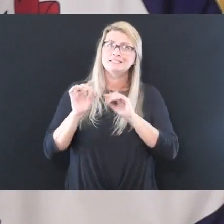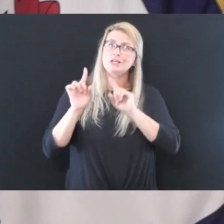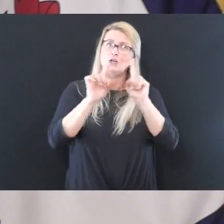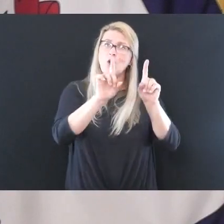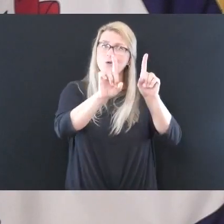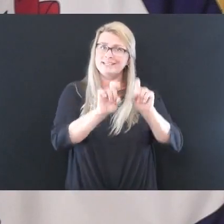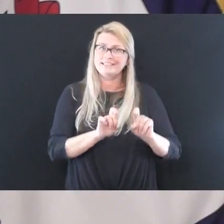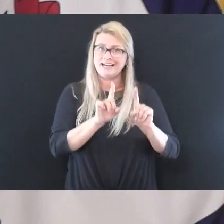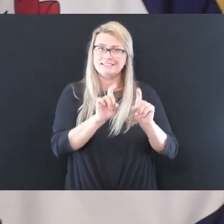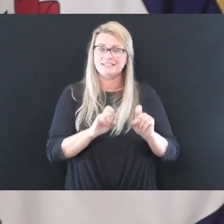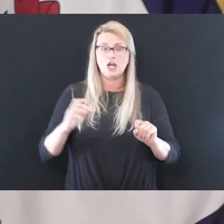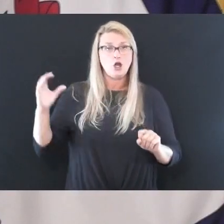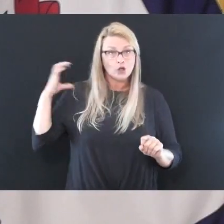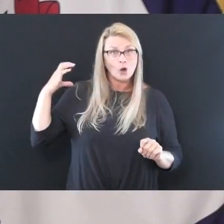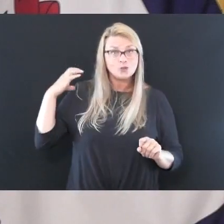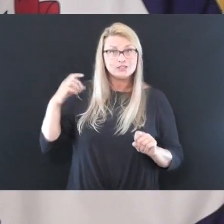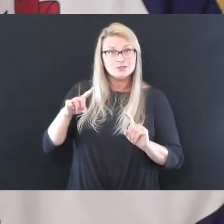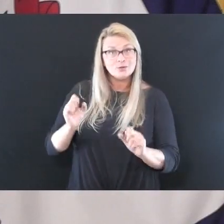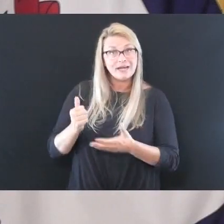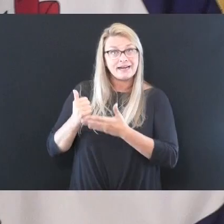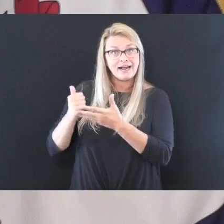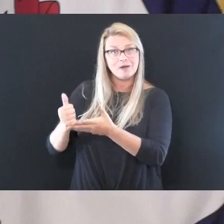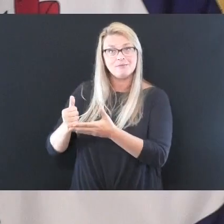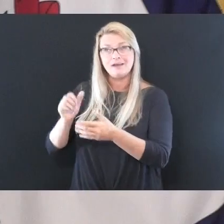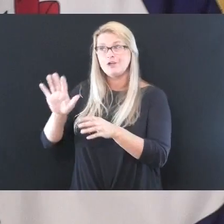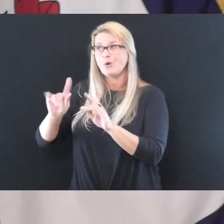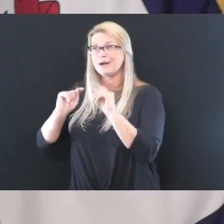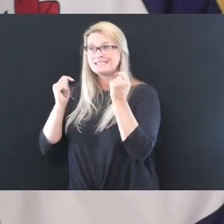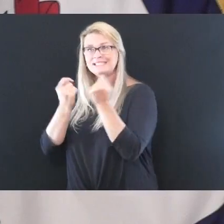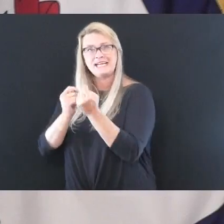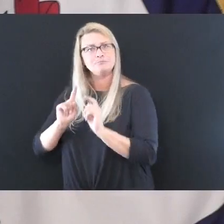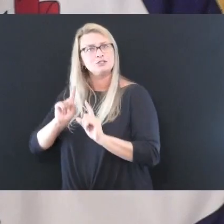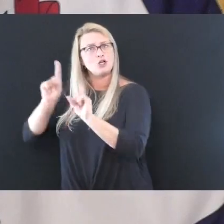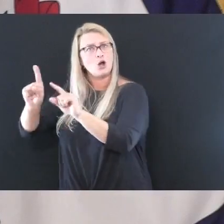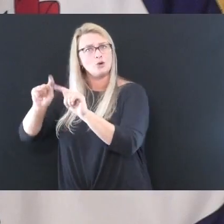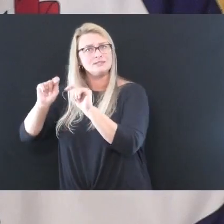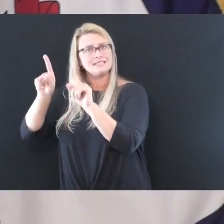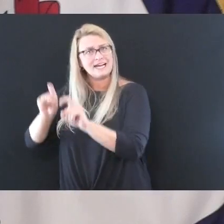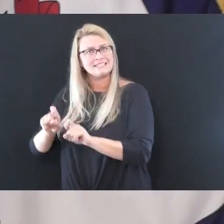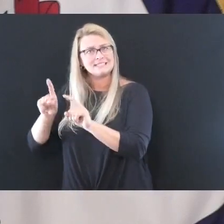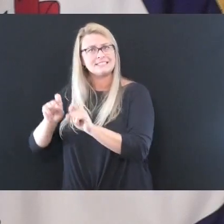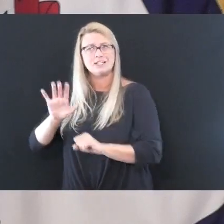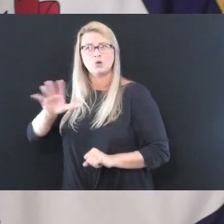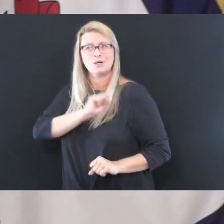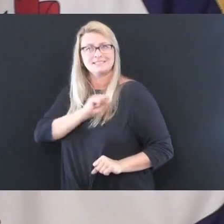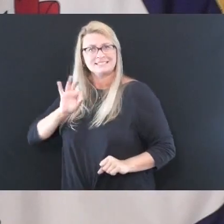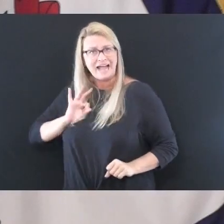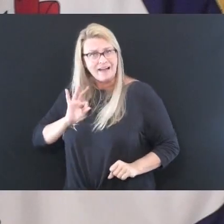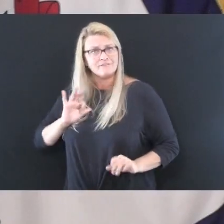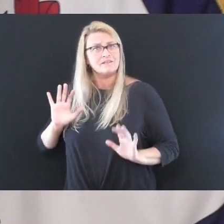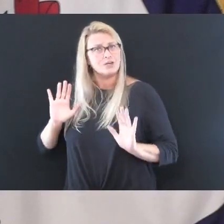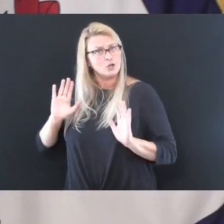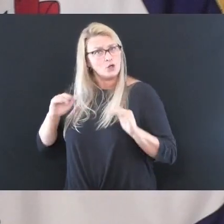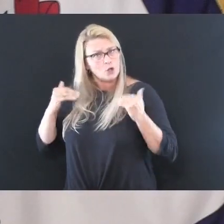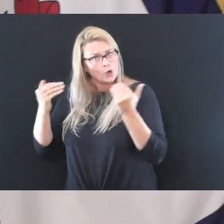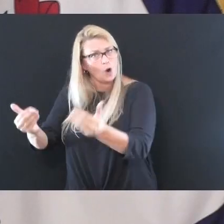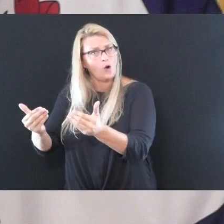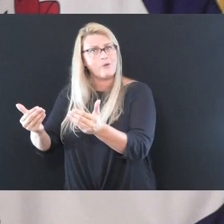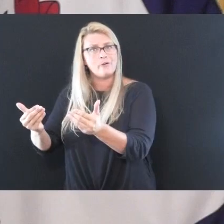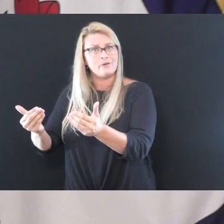And coaches, you can really help us here. Get your teams tested. You get tested, all your staff. Absolutely, in every